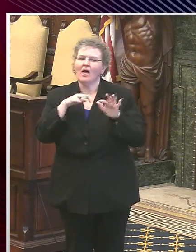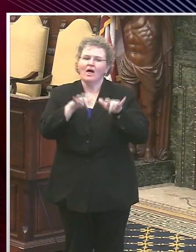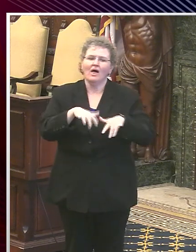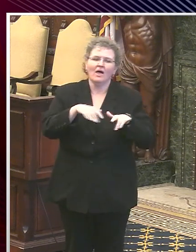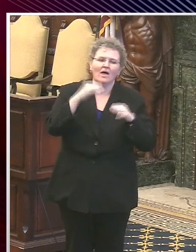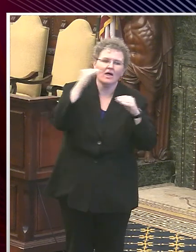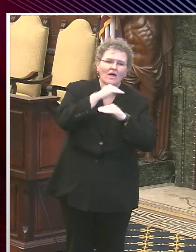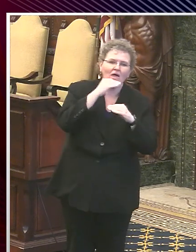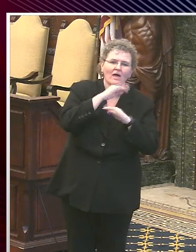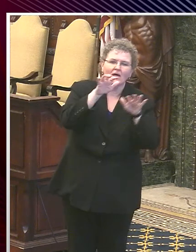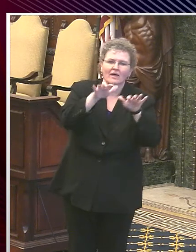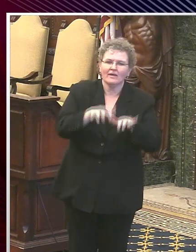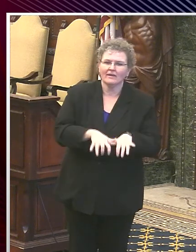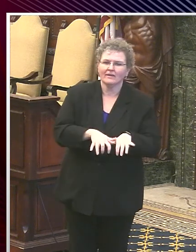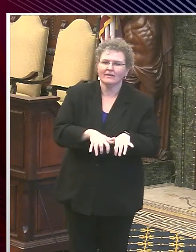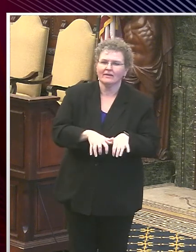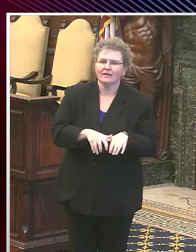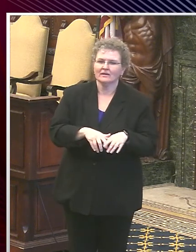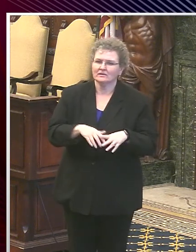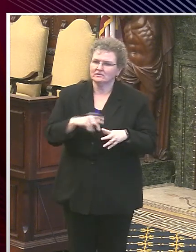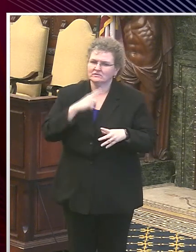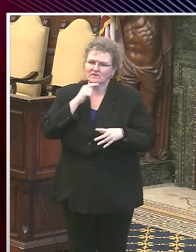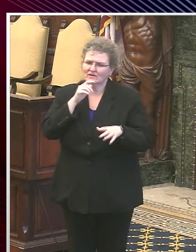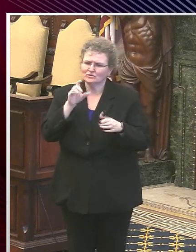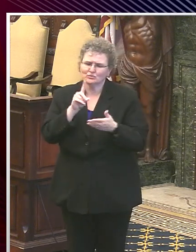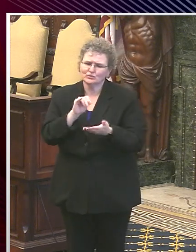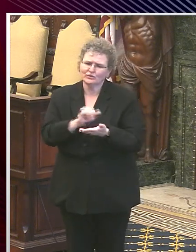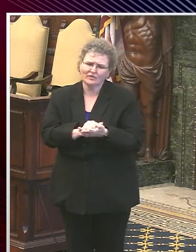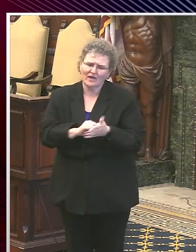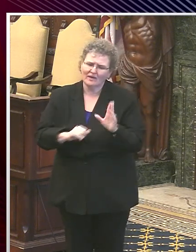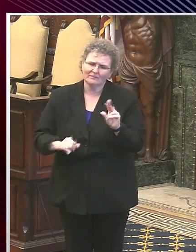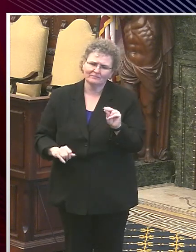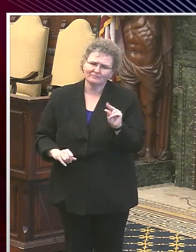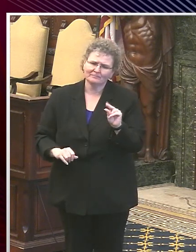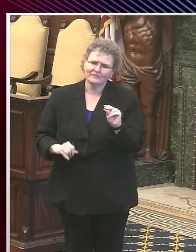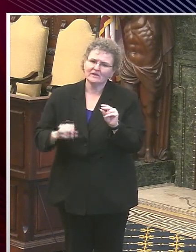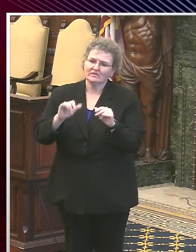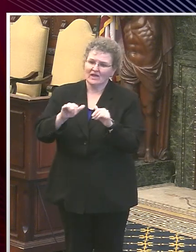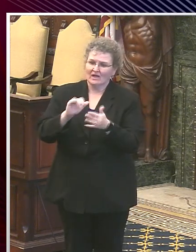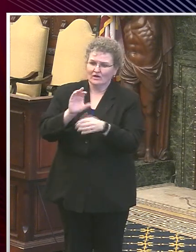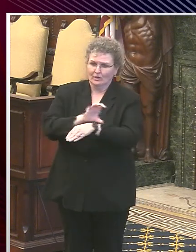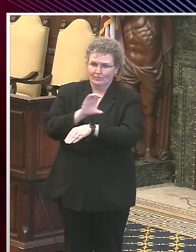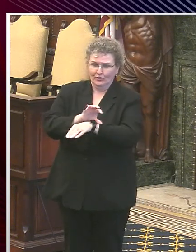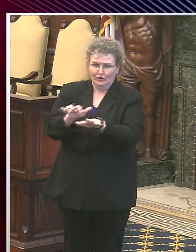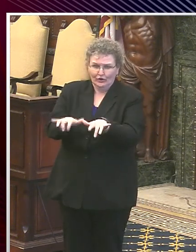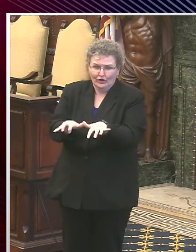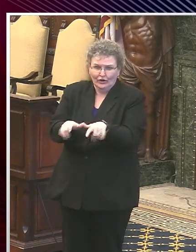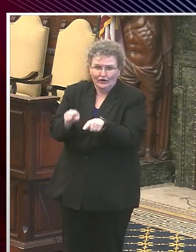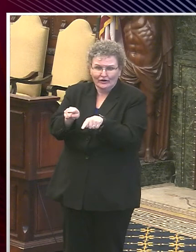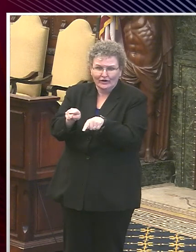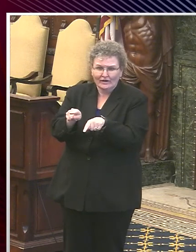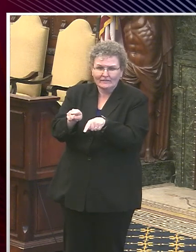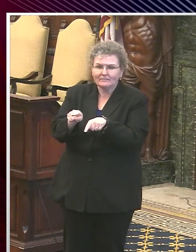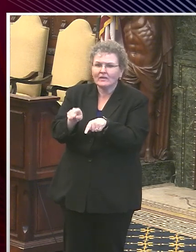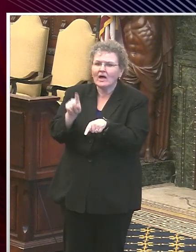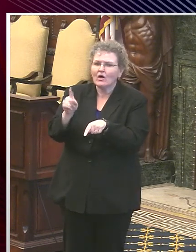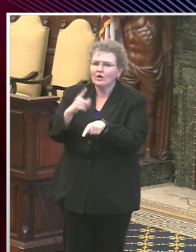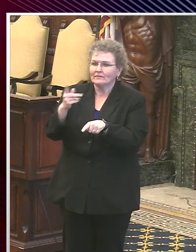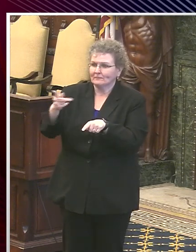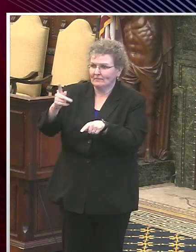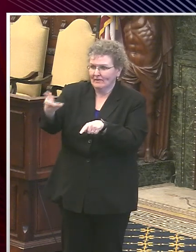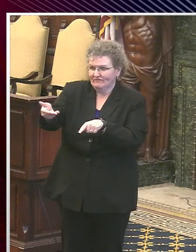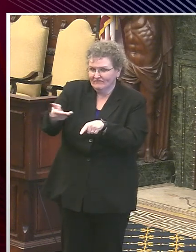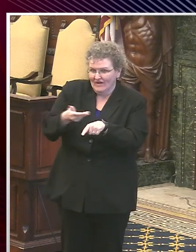get inappropriately invited. I hope people won't do that. But the software fix should be so that only people who are invited from our database then can